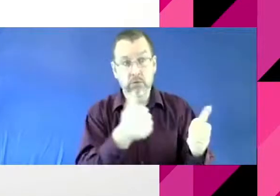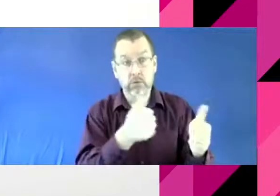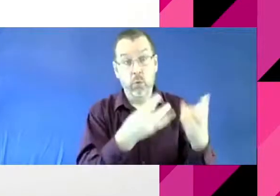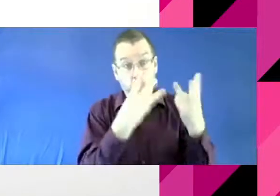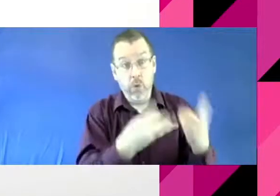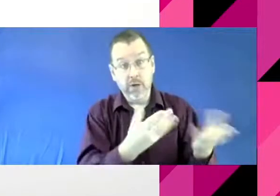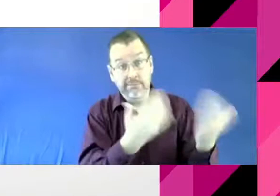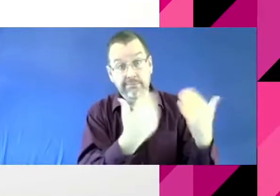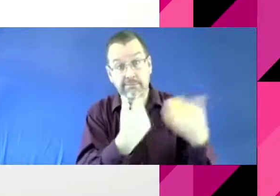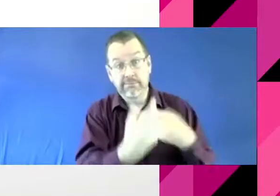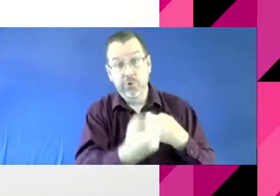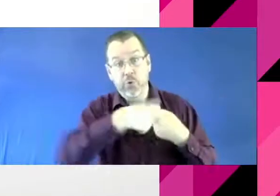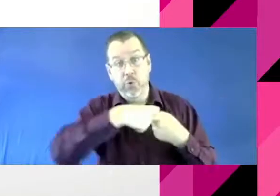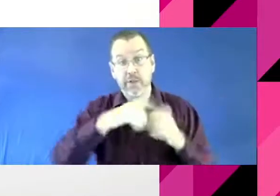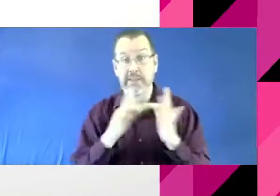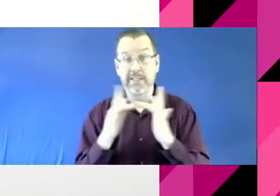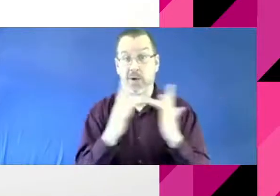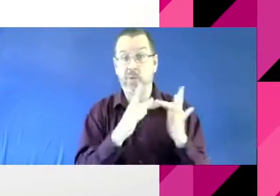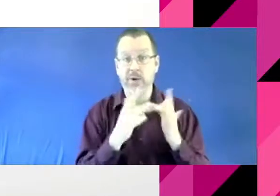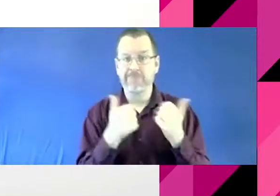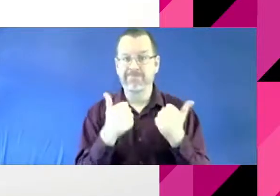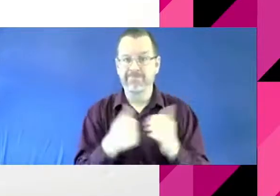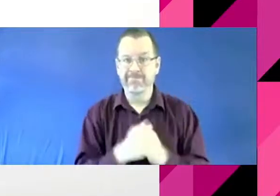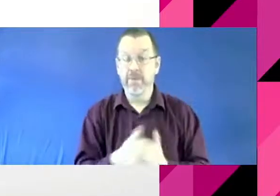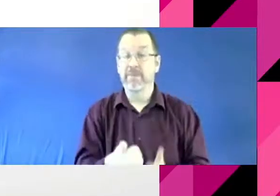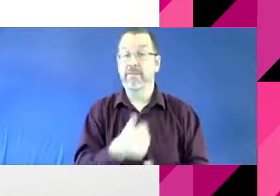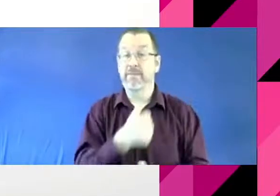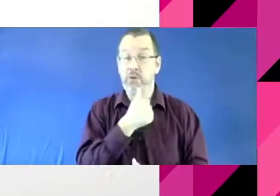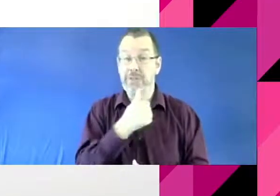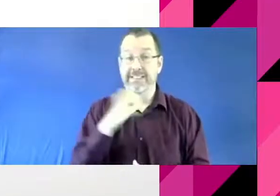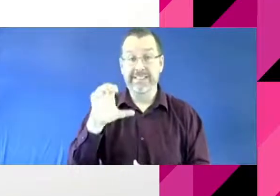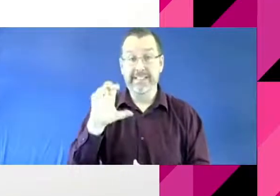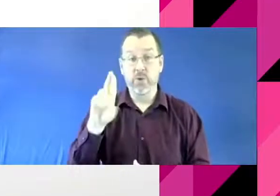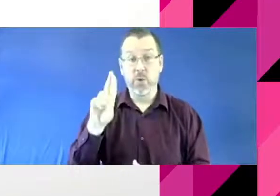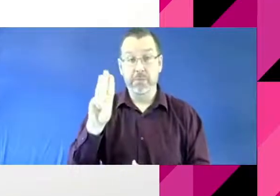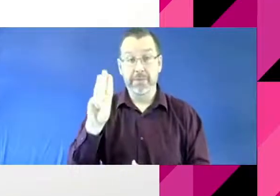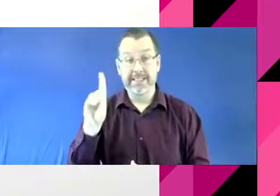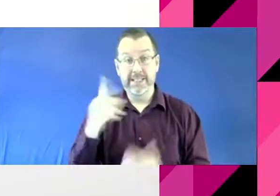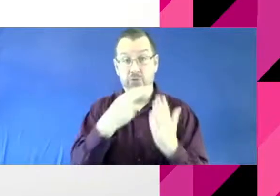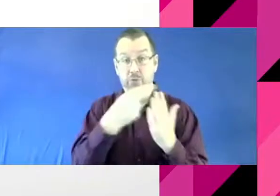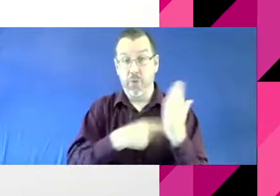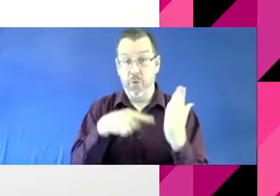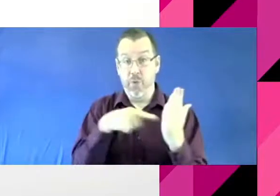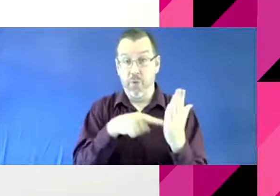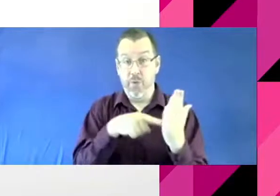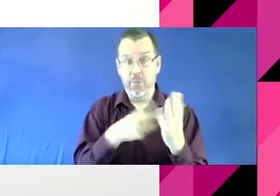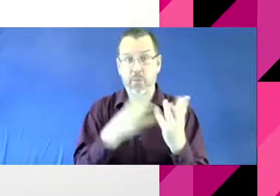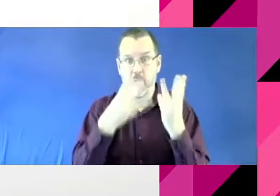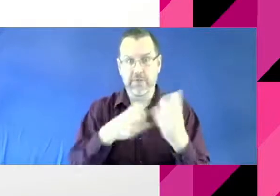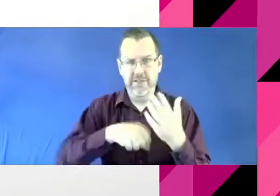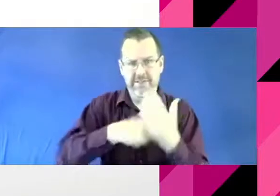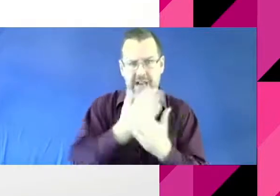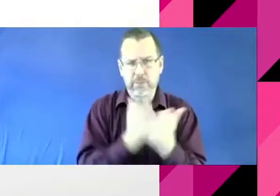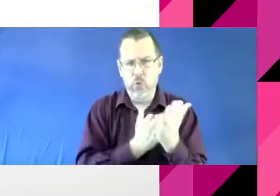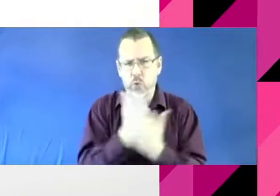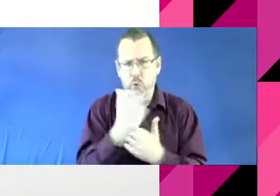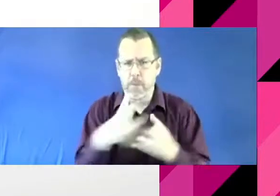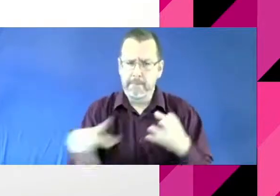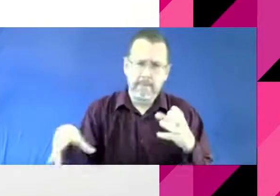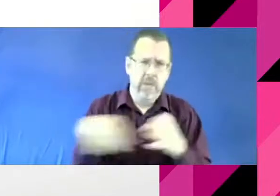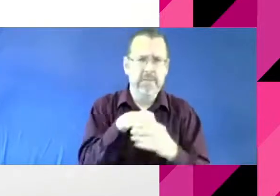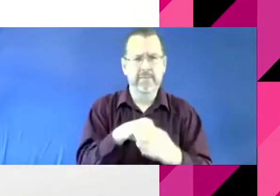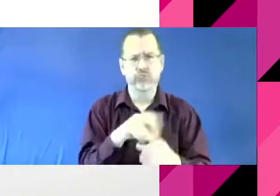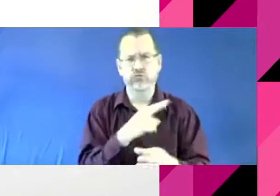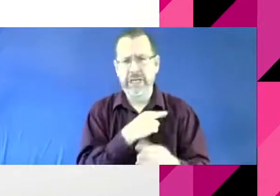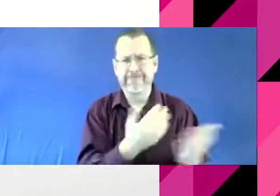of preparing our first CRPD report through a genuinely participative process will be a huge